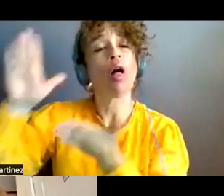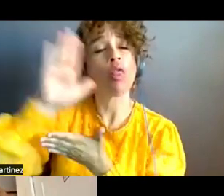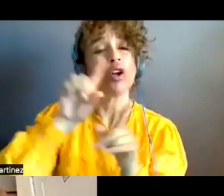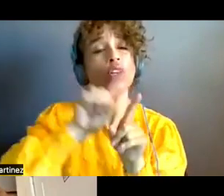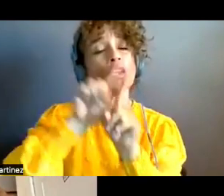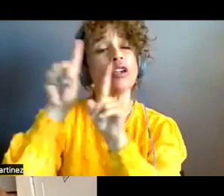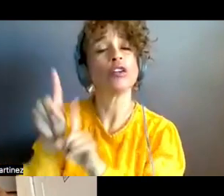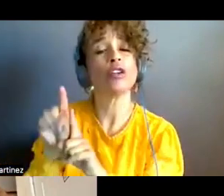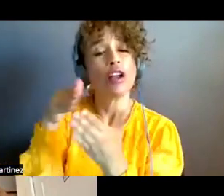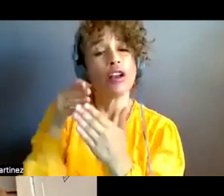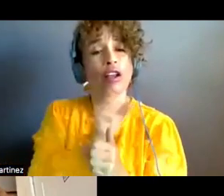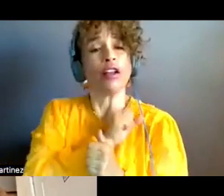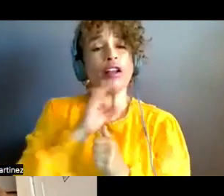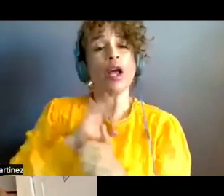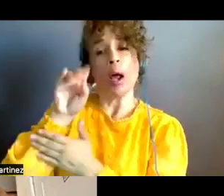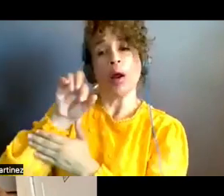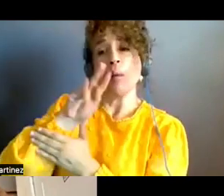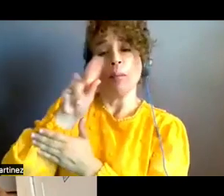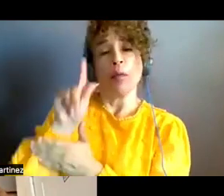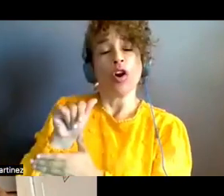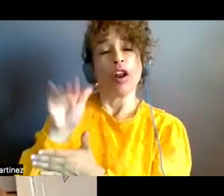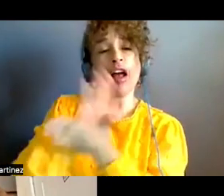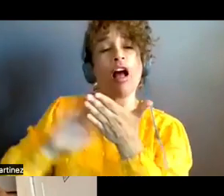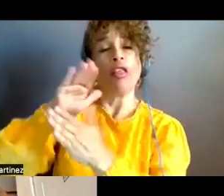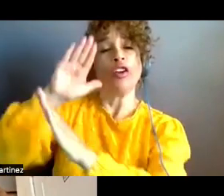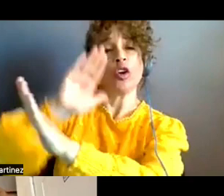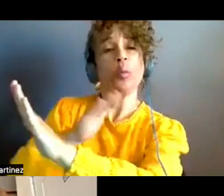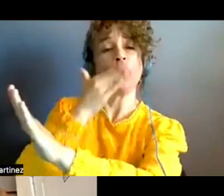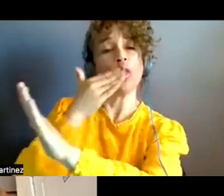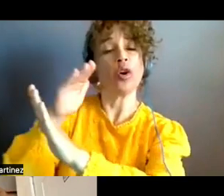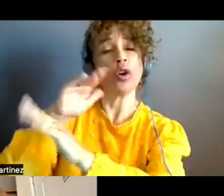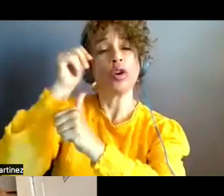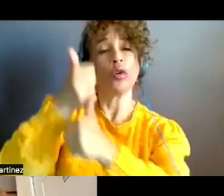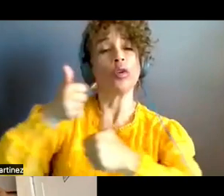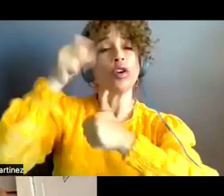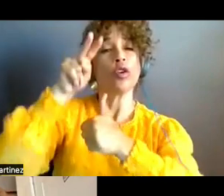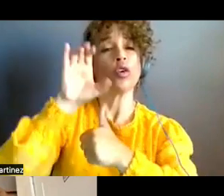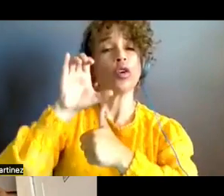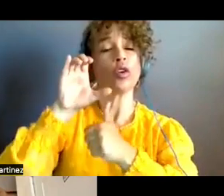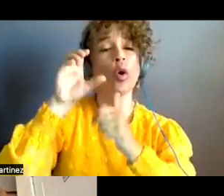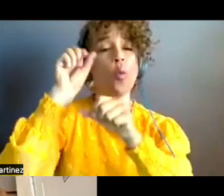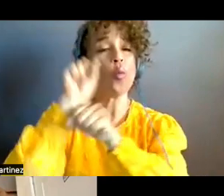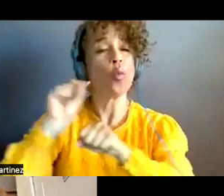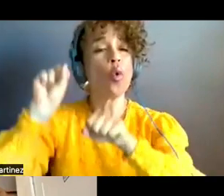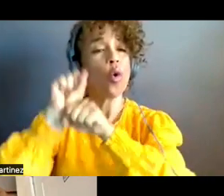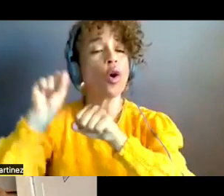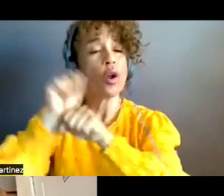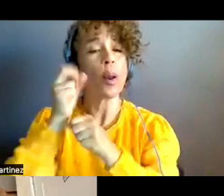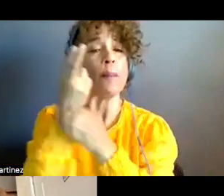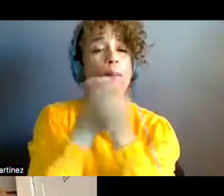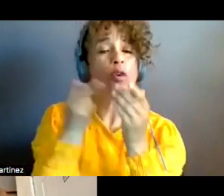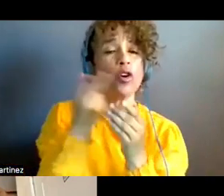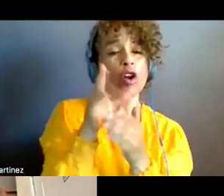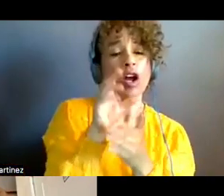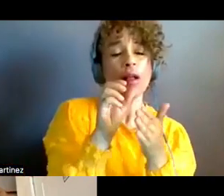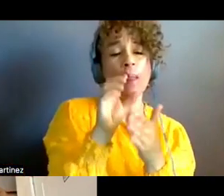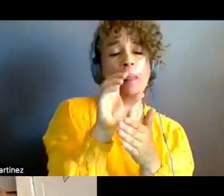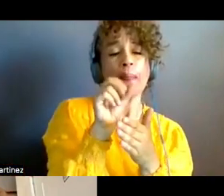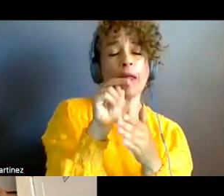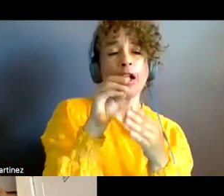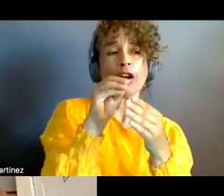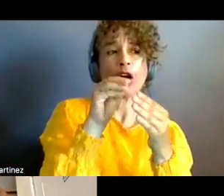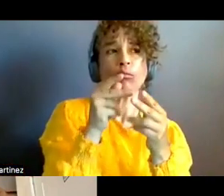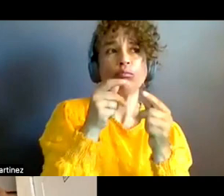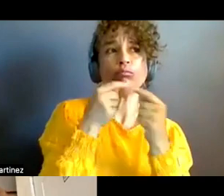also on the faculty of Berklee College of Music. He has premiered over 200 works, both as a conductor and a